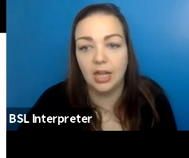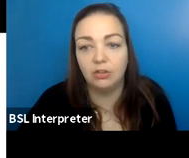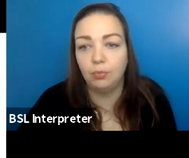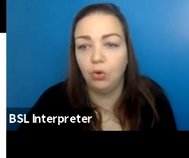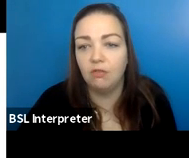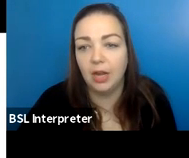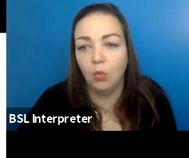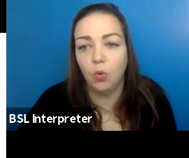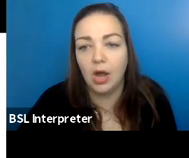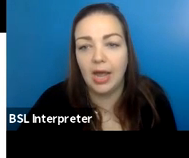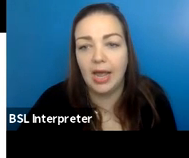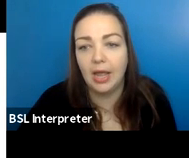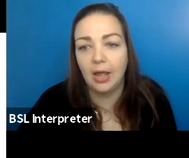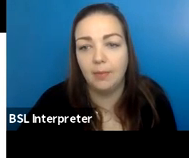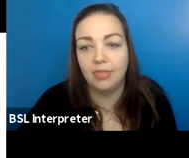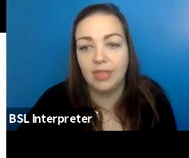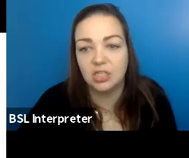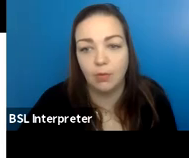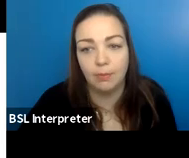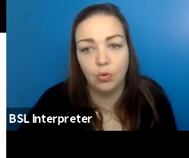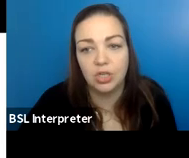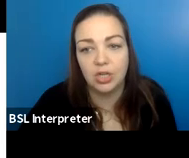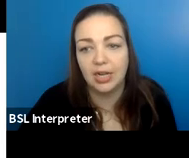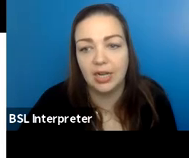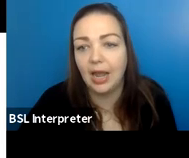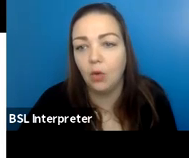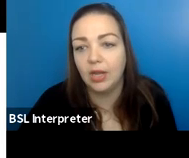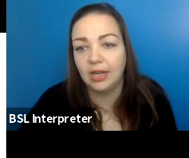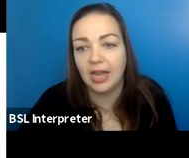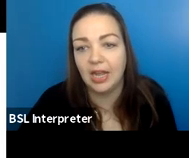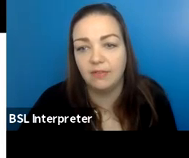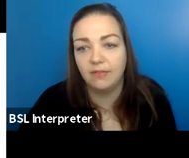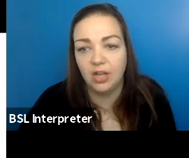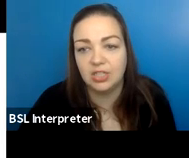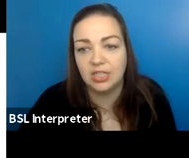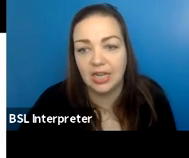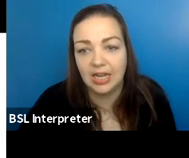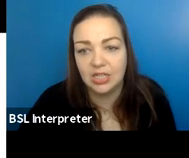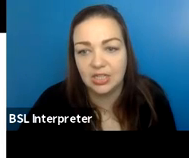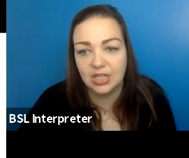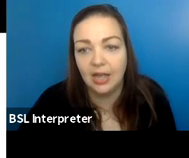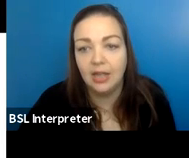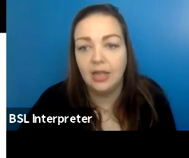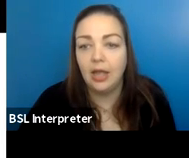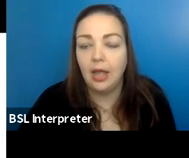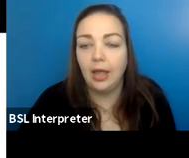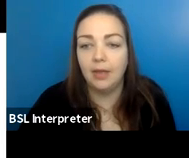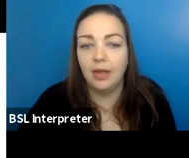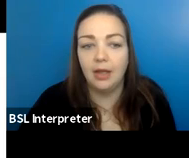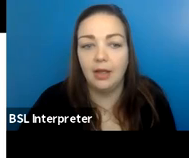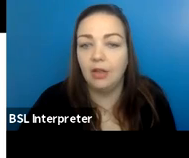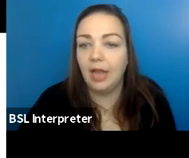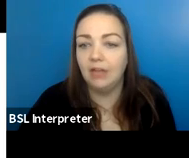and exploring why that's so important and how we can get diversity into